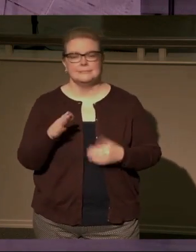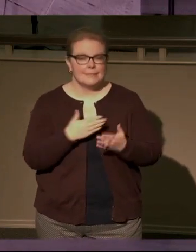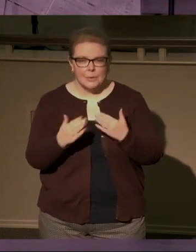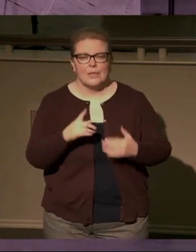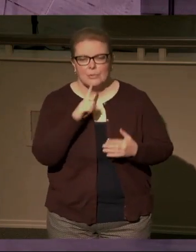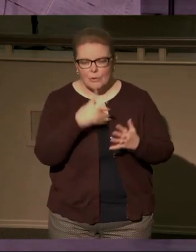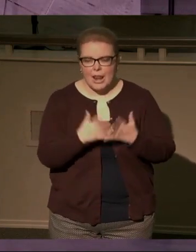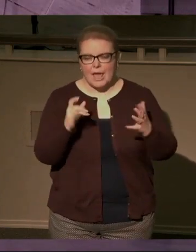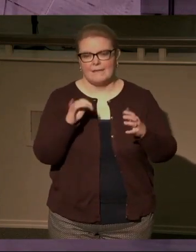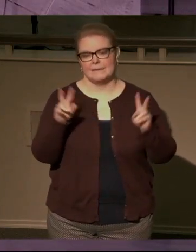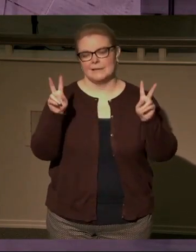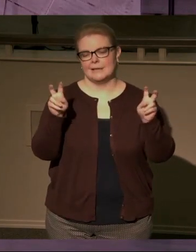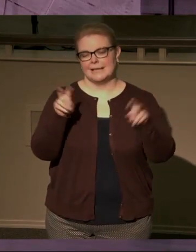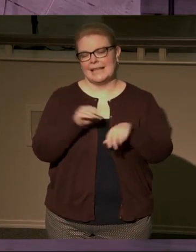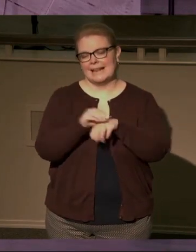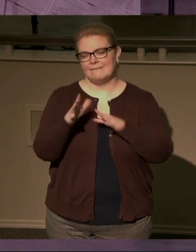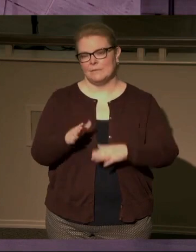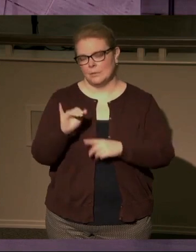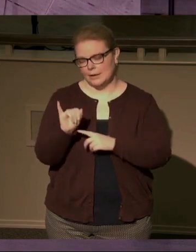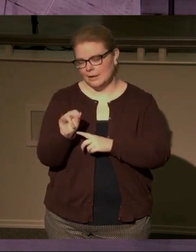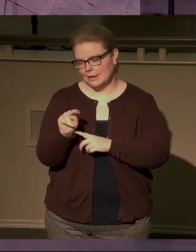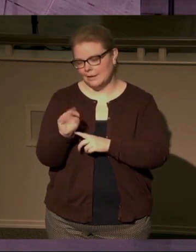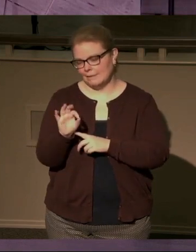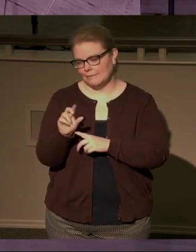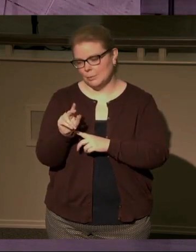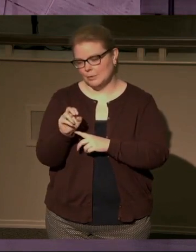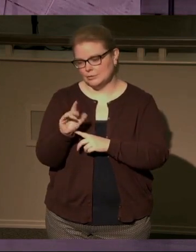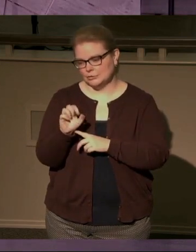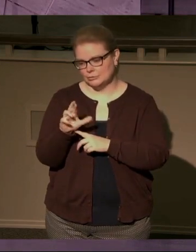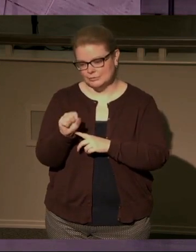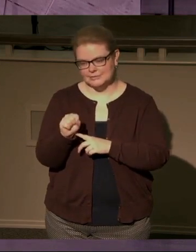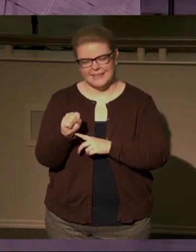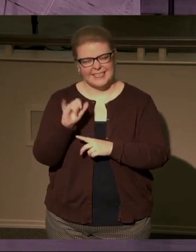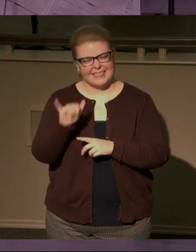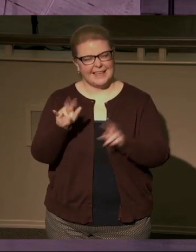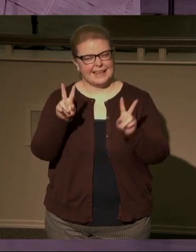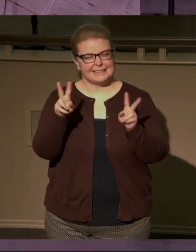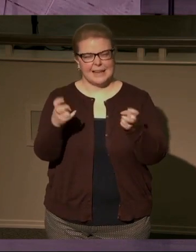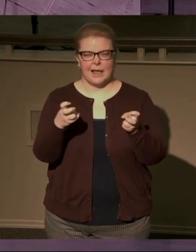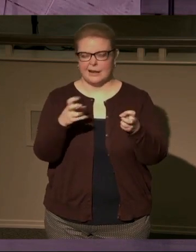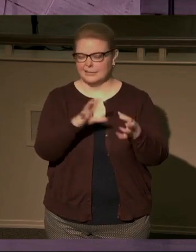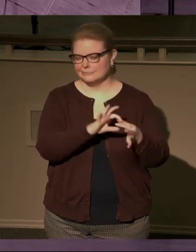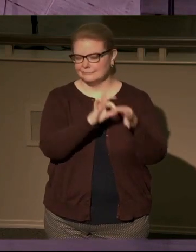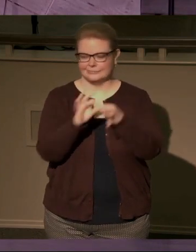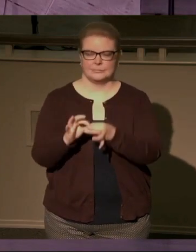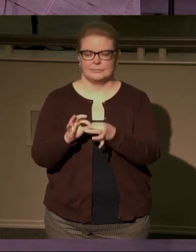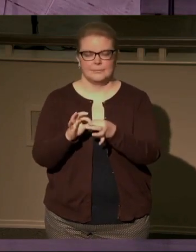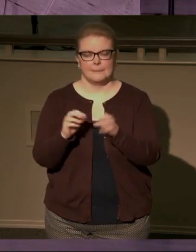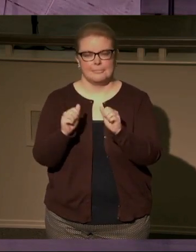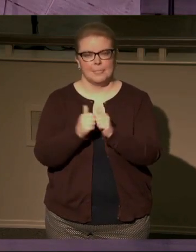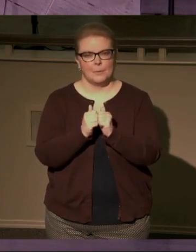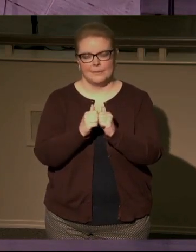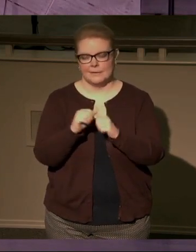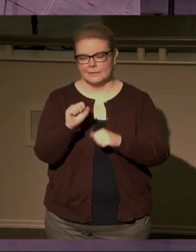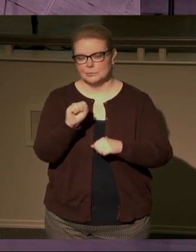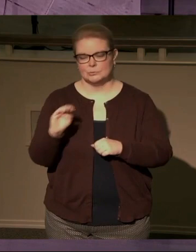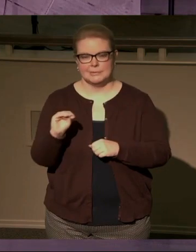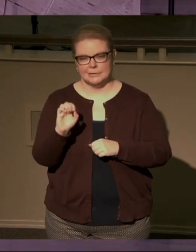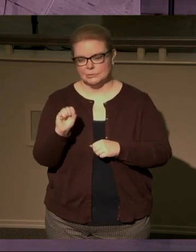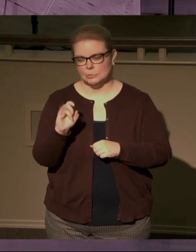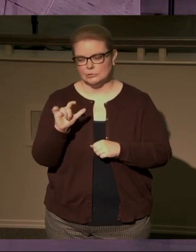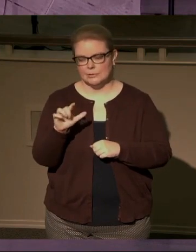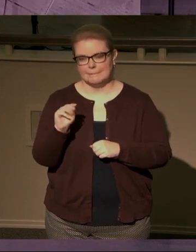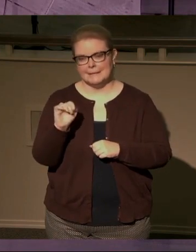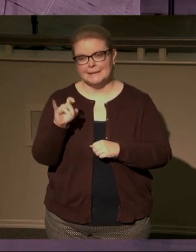world. Influencers kind of came along, that title kind of came along with the introduction of social media with its